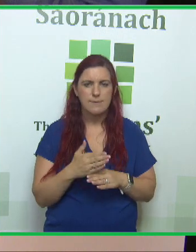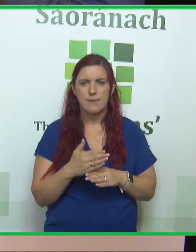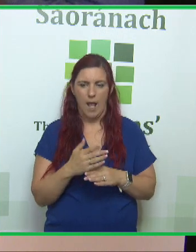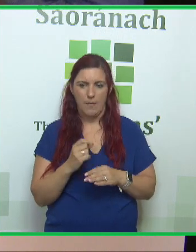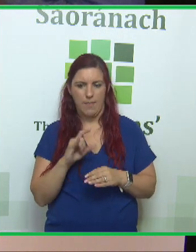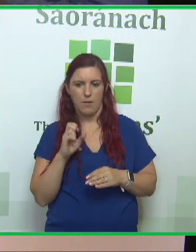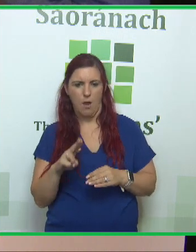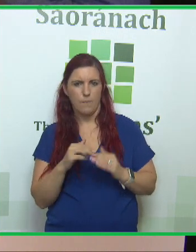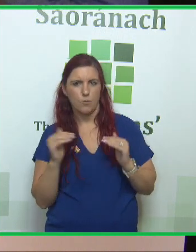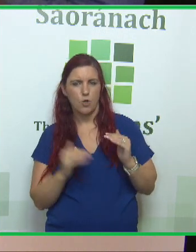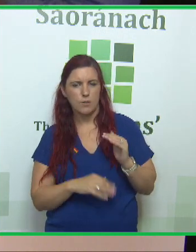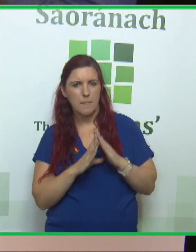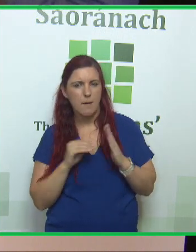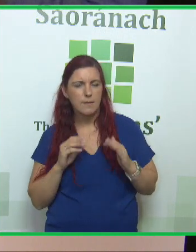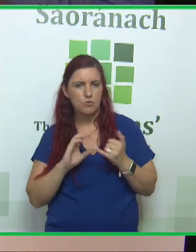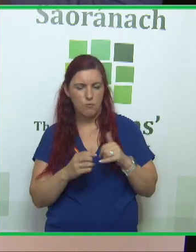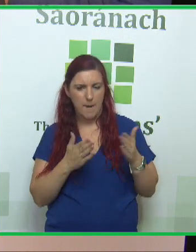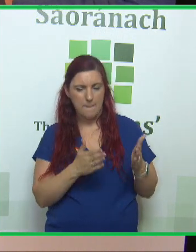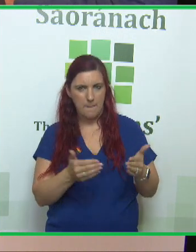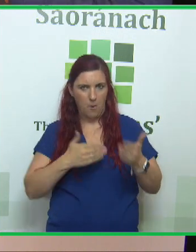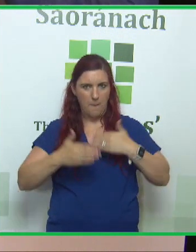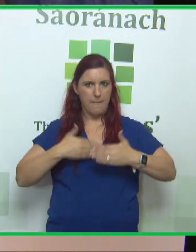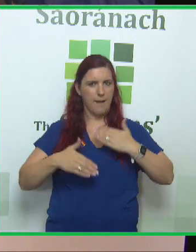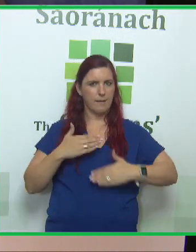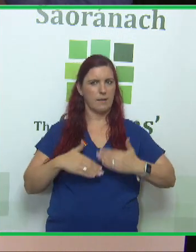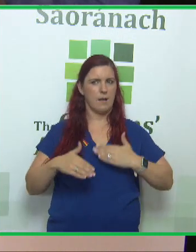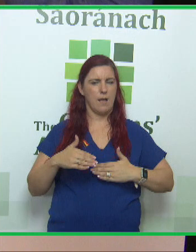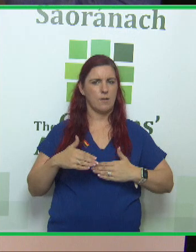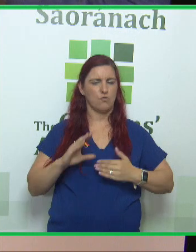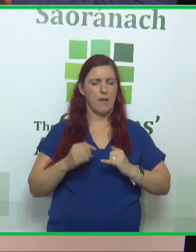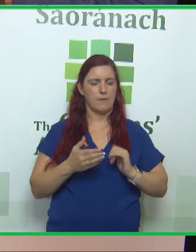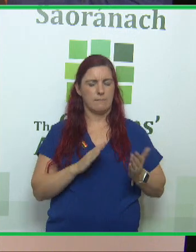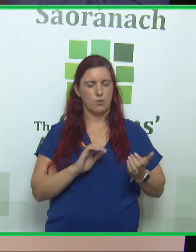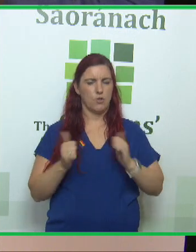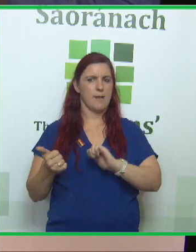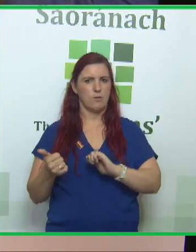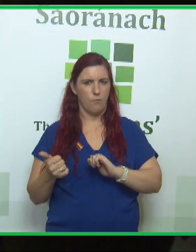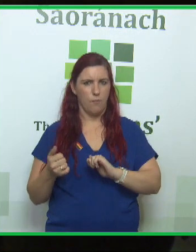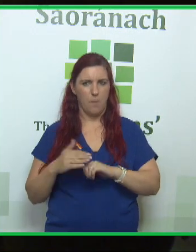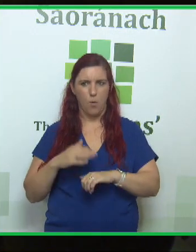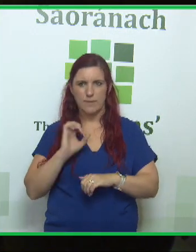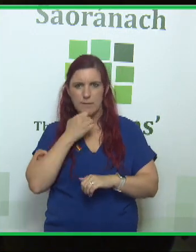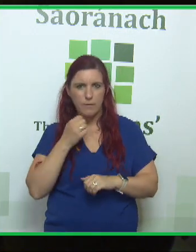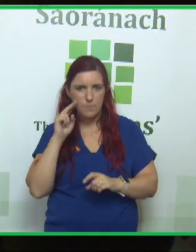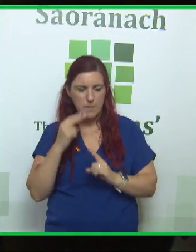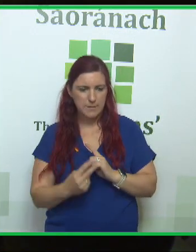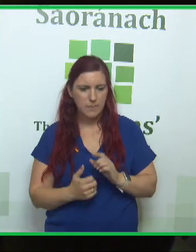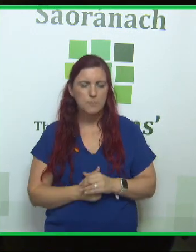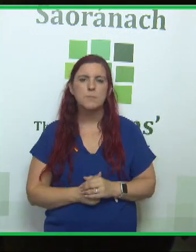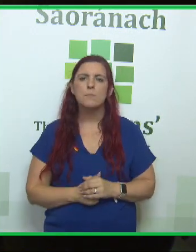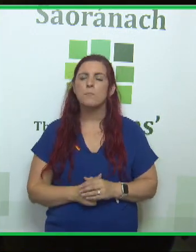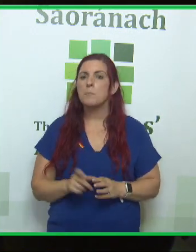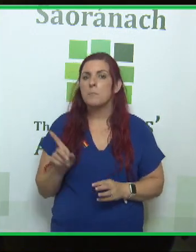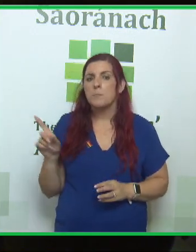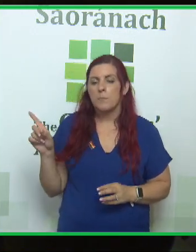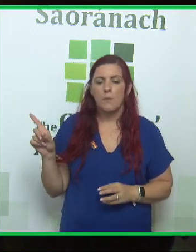reductionist model is to try to move them back and move them away from the more serious aspects. This slide